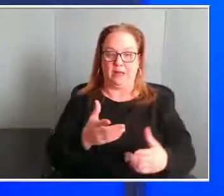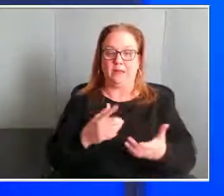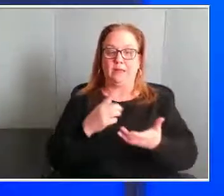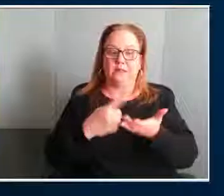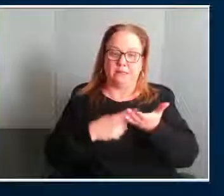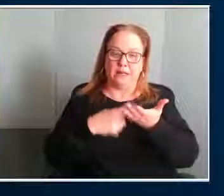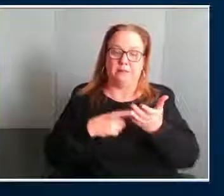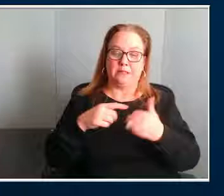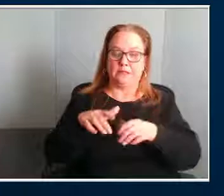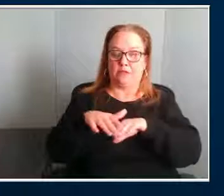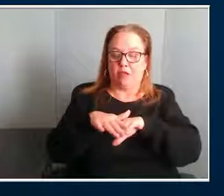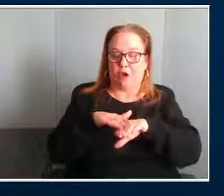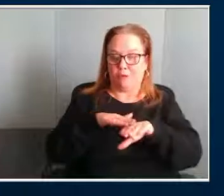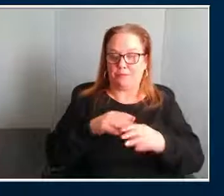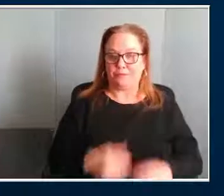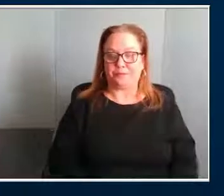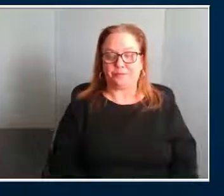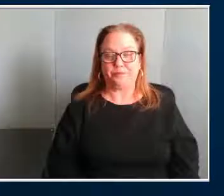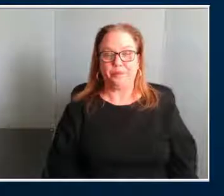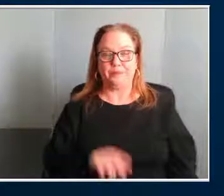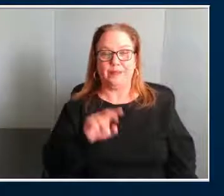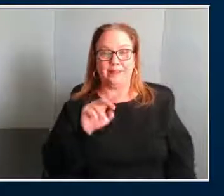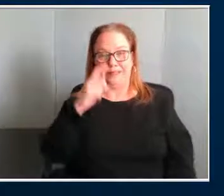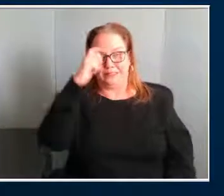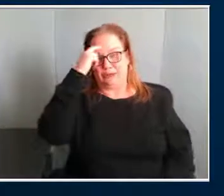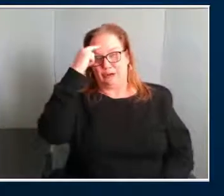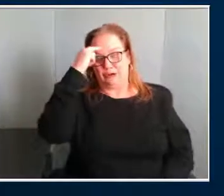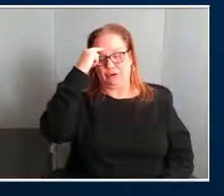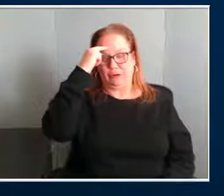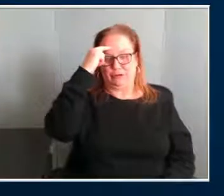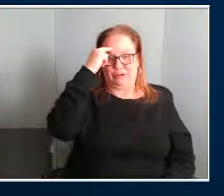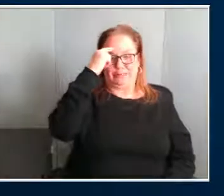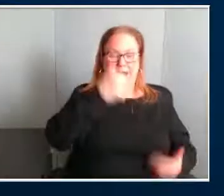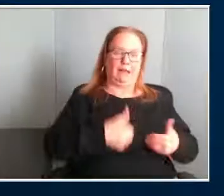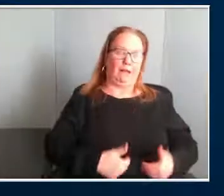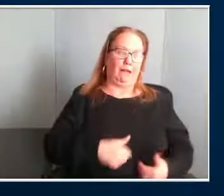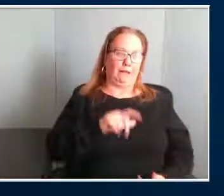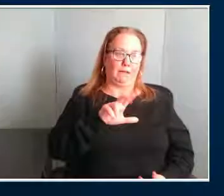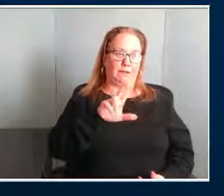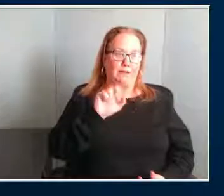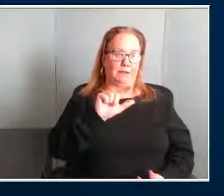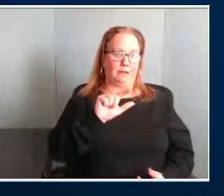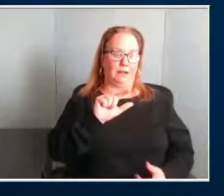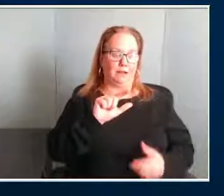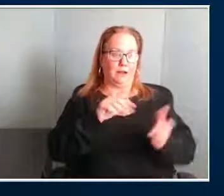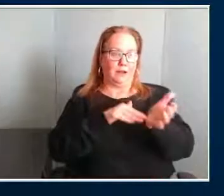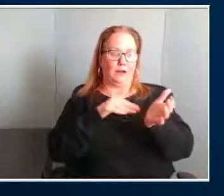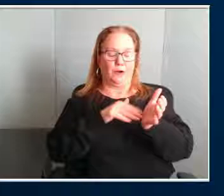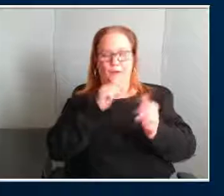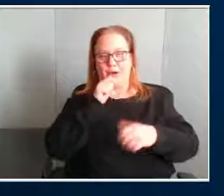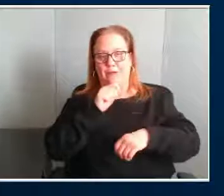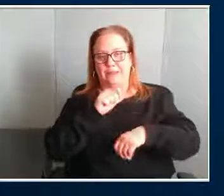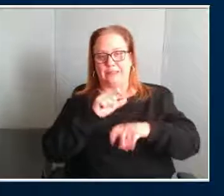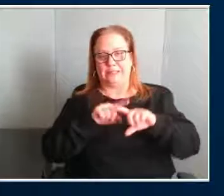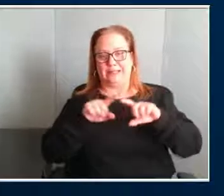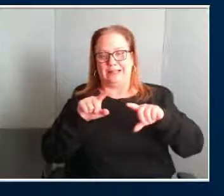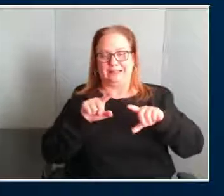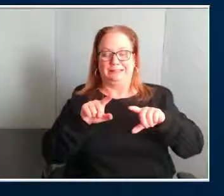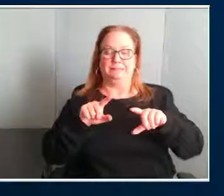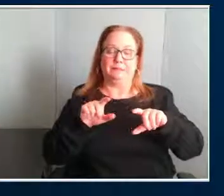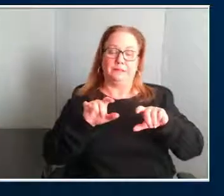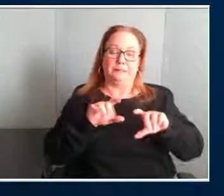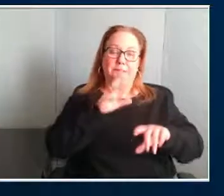gradual. So these, you know, these neuro folks, I have to admit, lung doctors do the same thing. I don't think we have quite the same language chat barriers, but